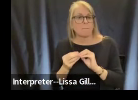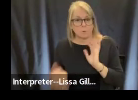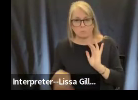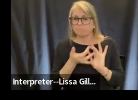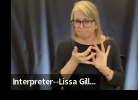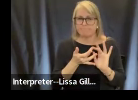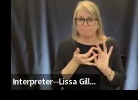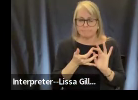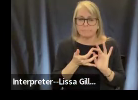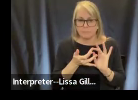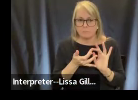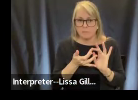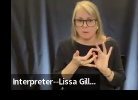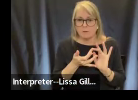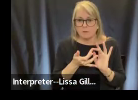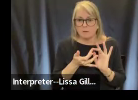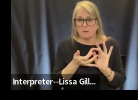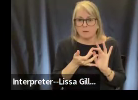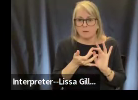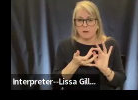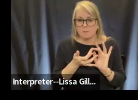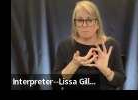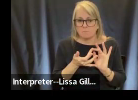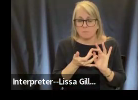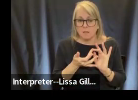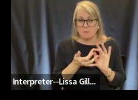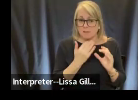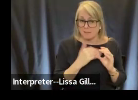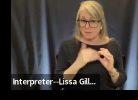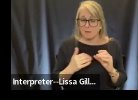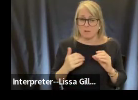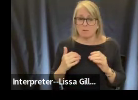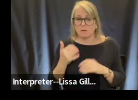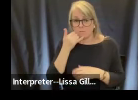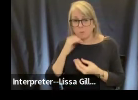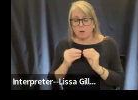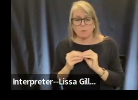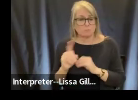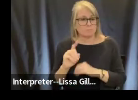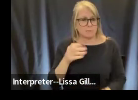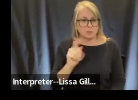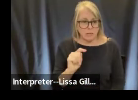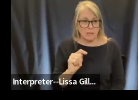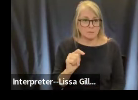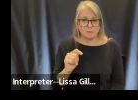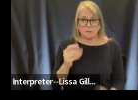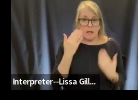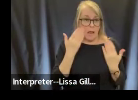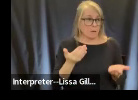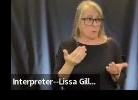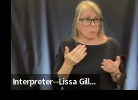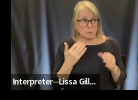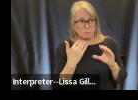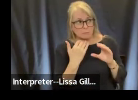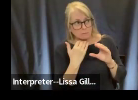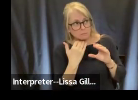can send that directly. Or I don't know if you guys hosting want me to send it to you and then you provide it to those